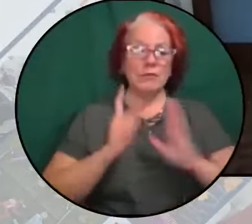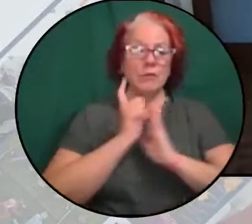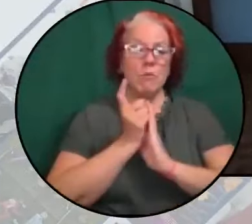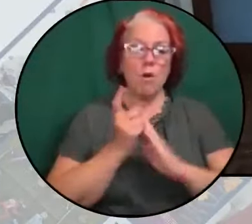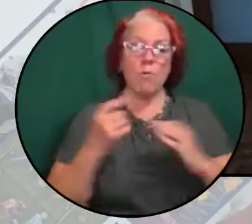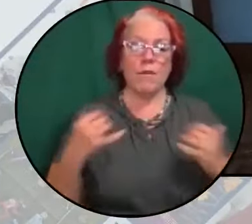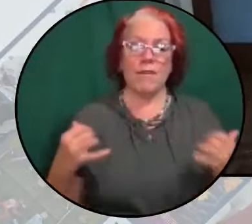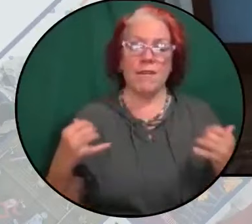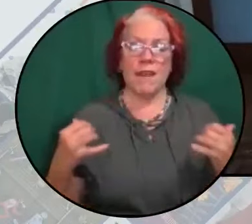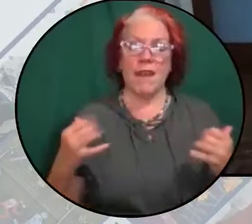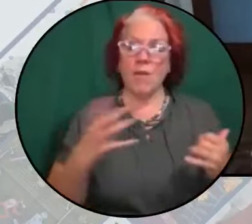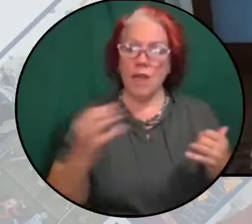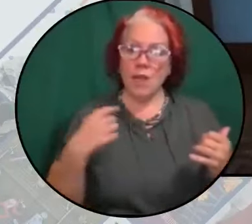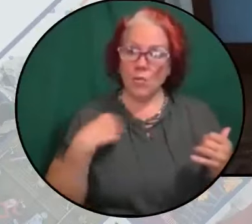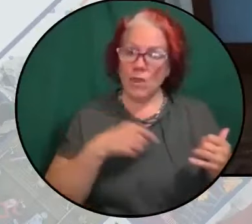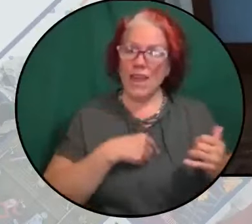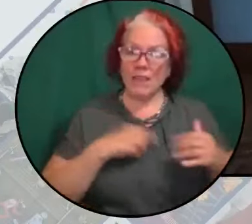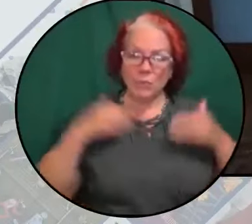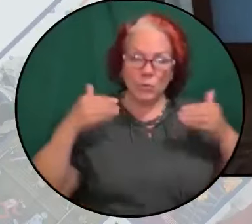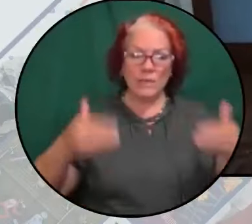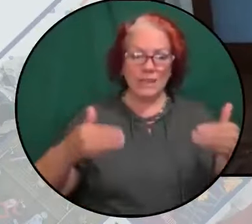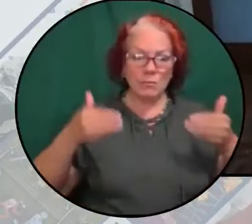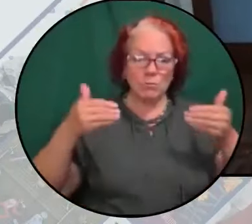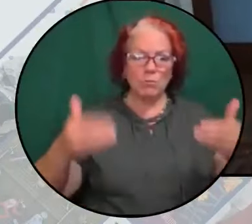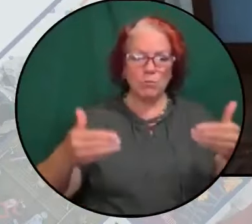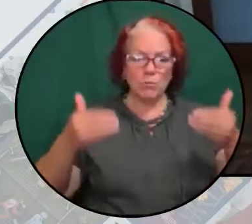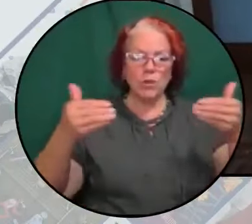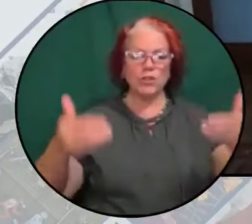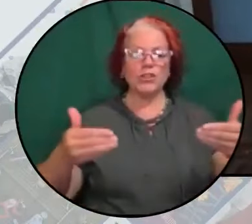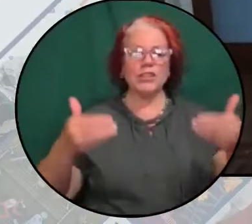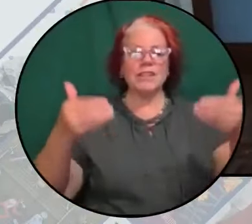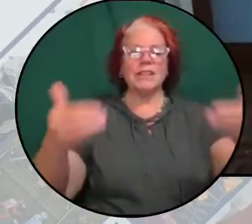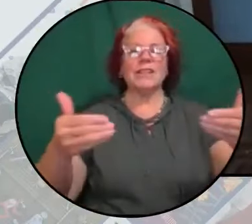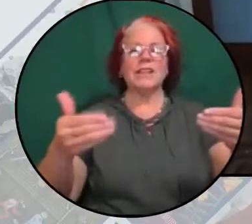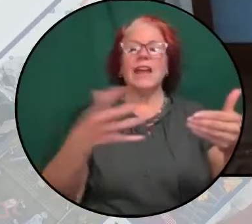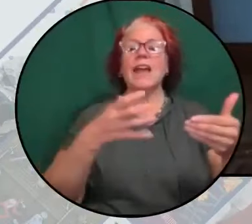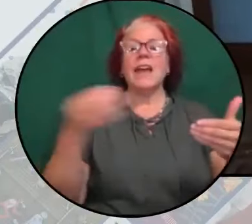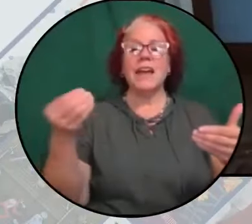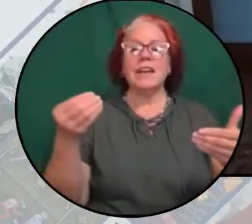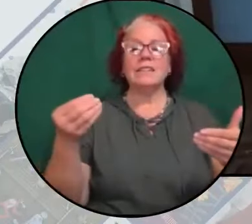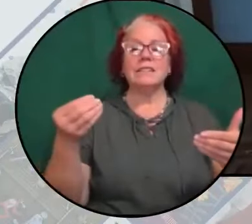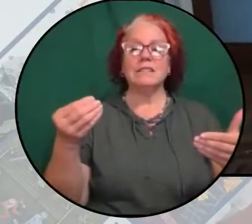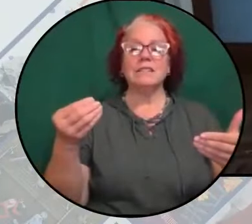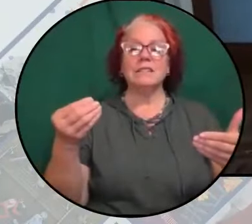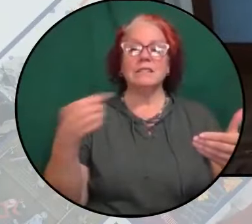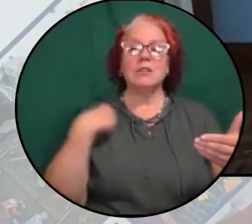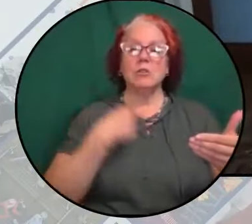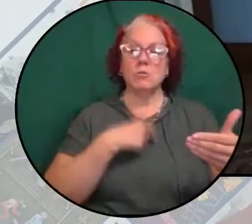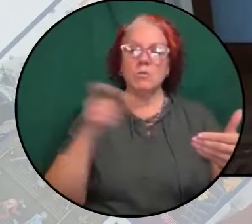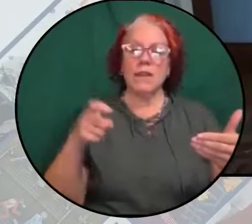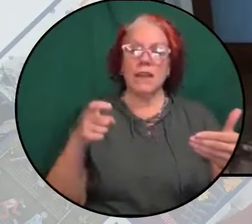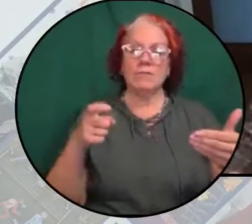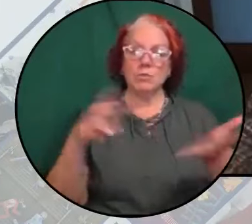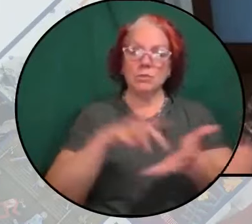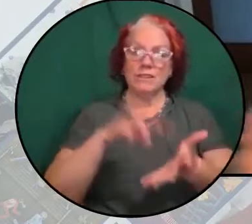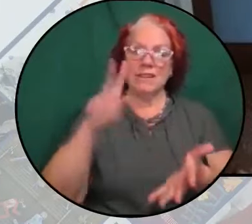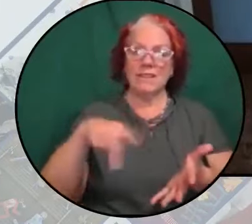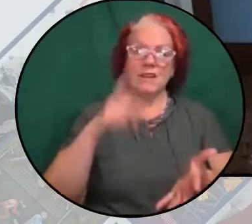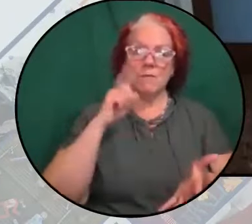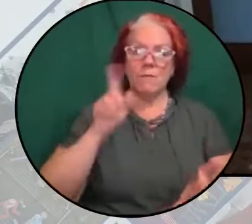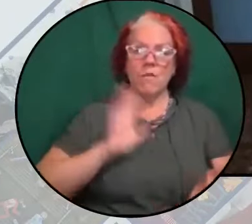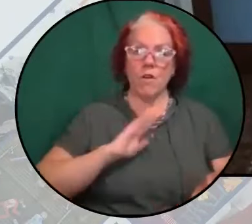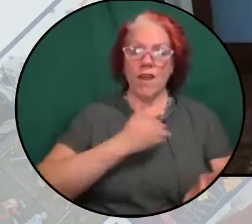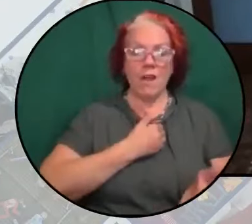now uh and and and we have to keep pushing uh uh and um and we have to stand up for